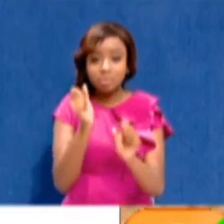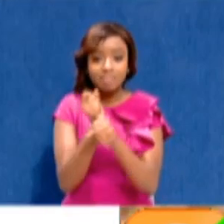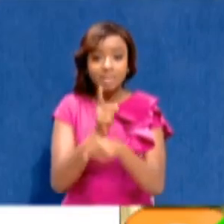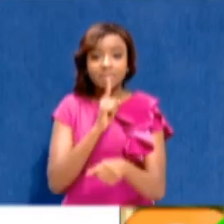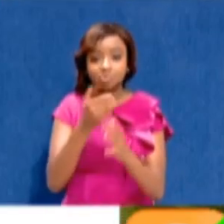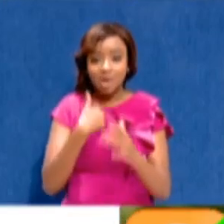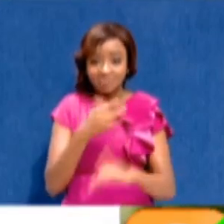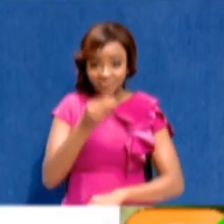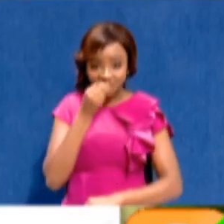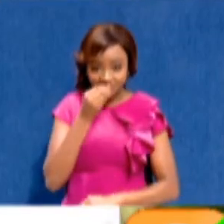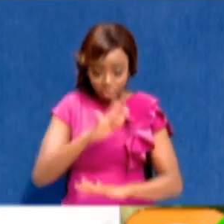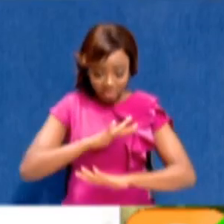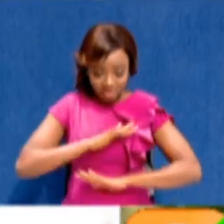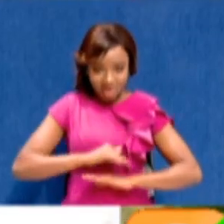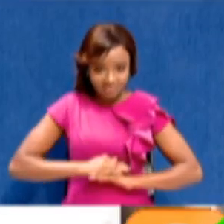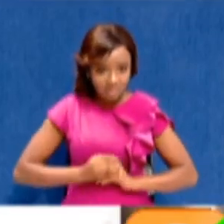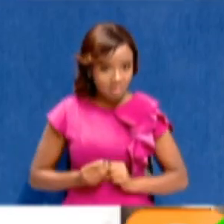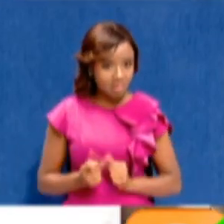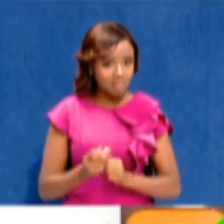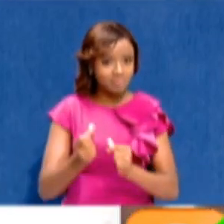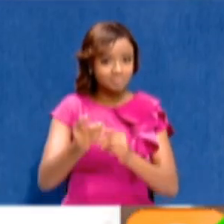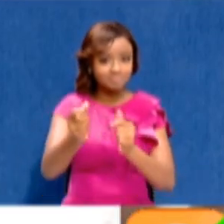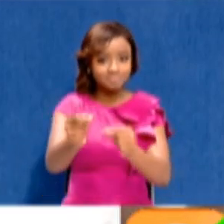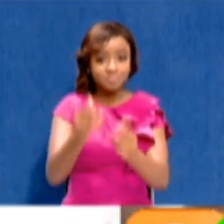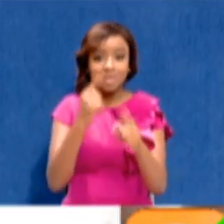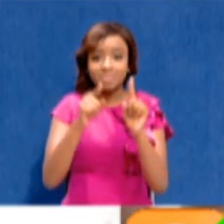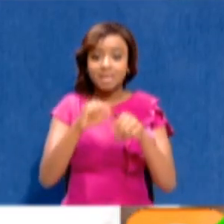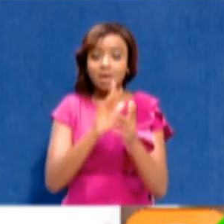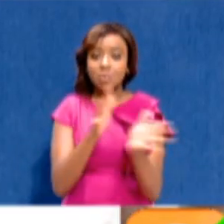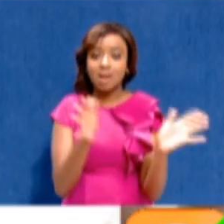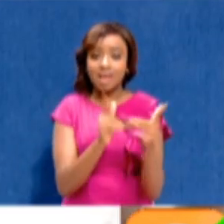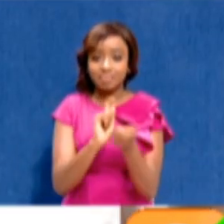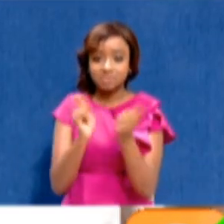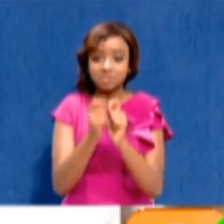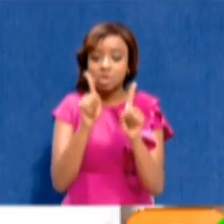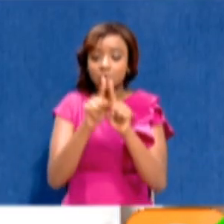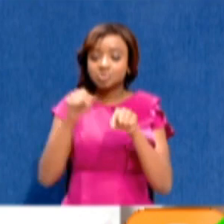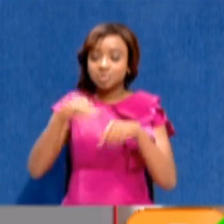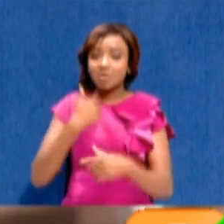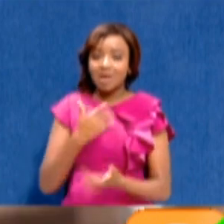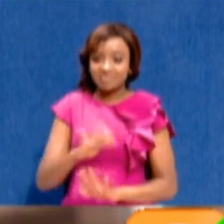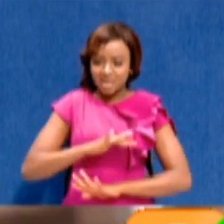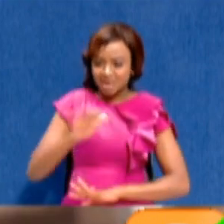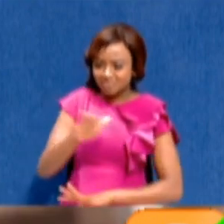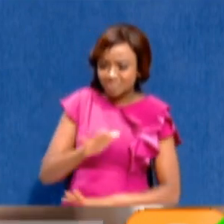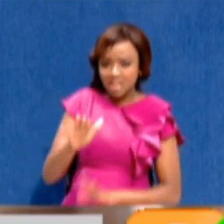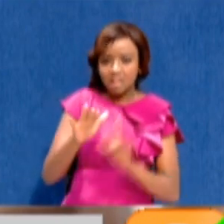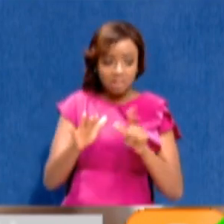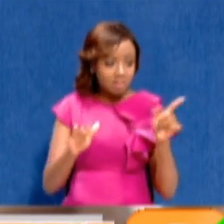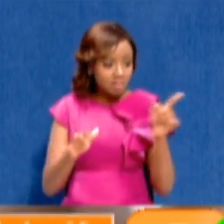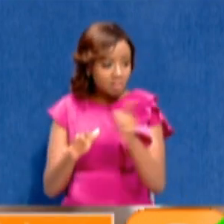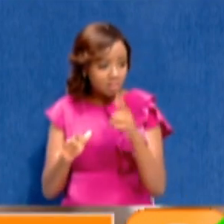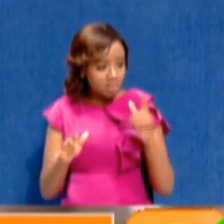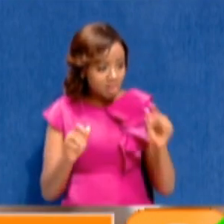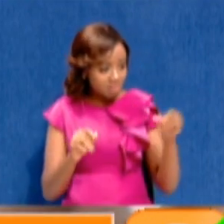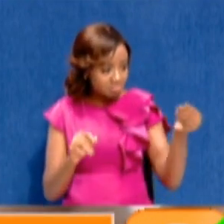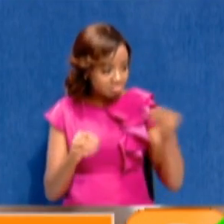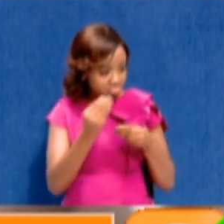food sustainability under climate change. They have created room now for the pastoralists to bring in animals